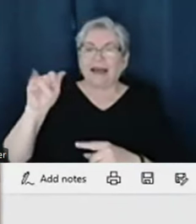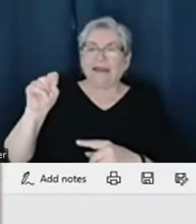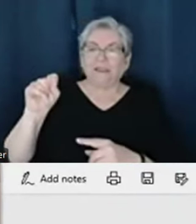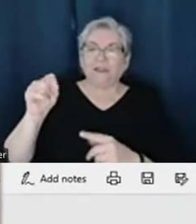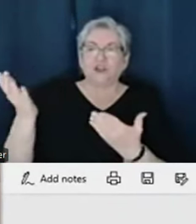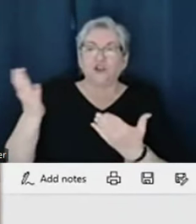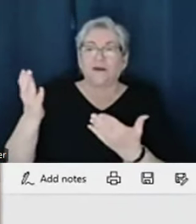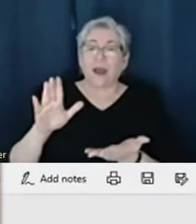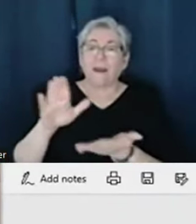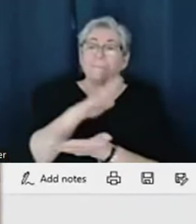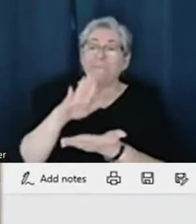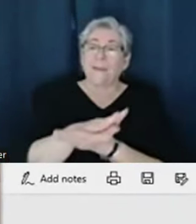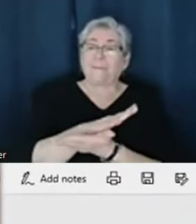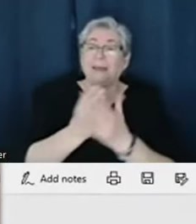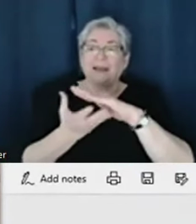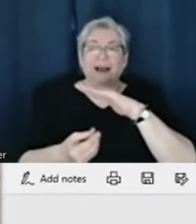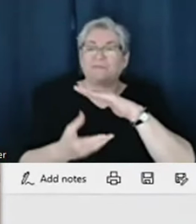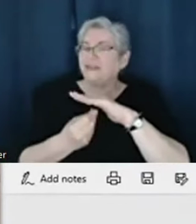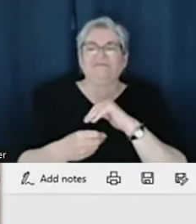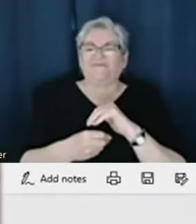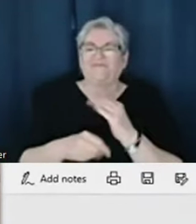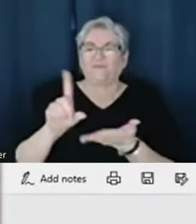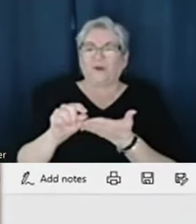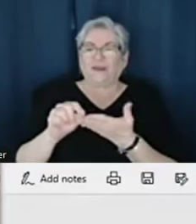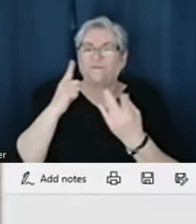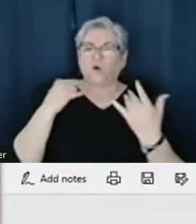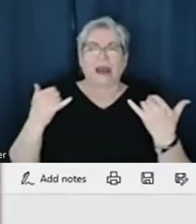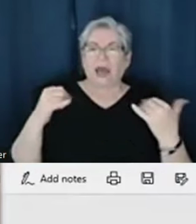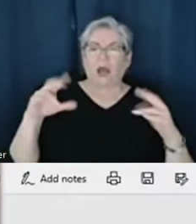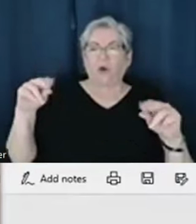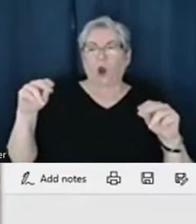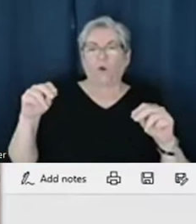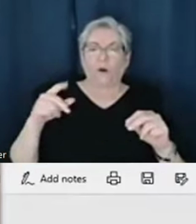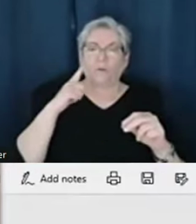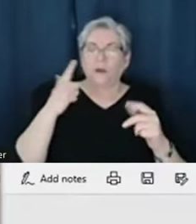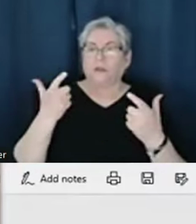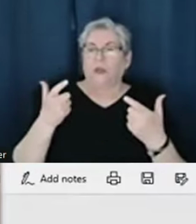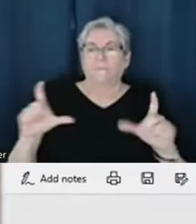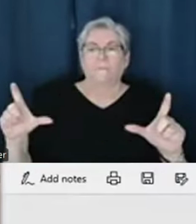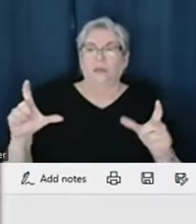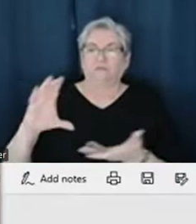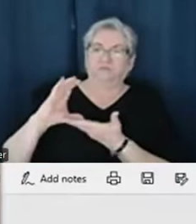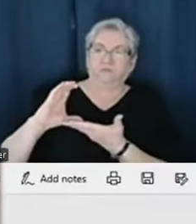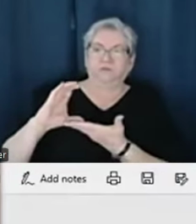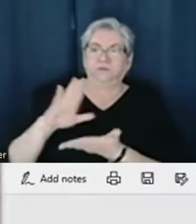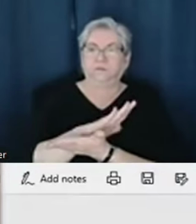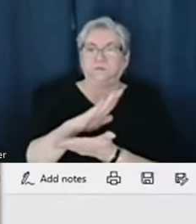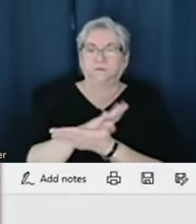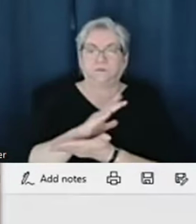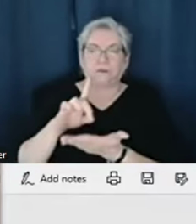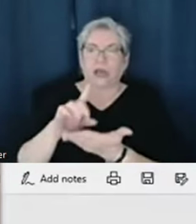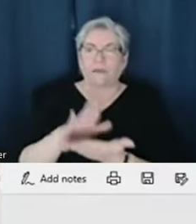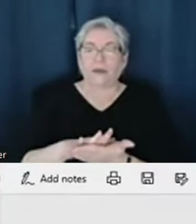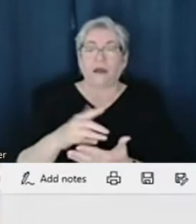been printed to this point. It's such a massive document that I would highly recommend trying